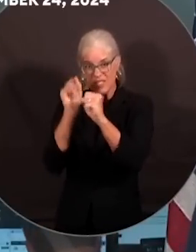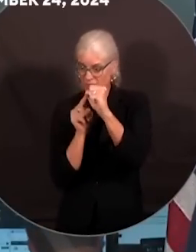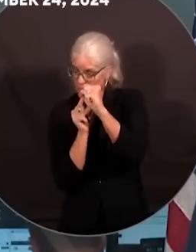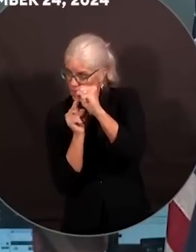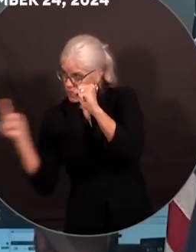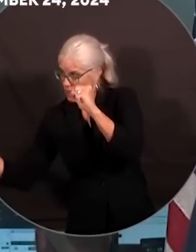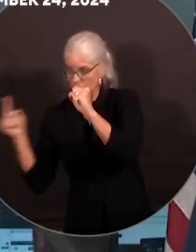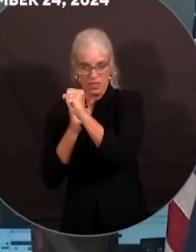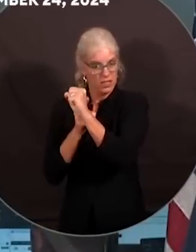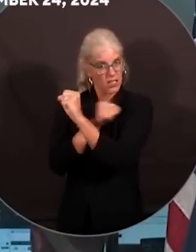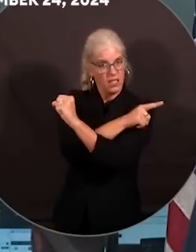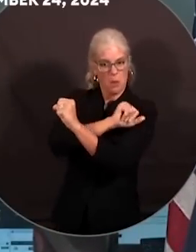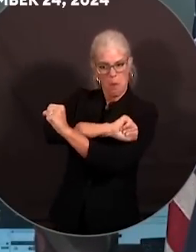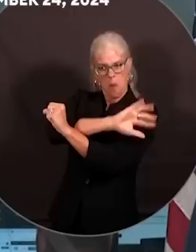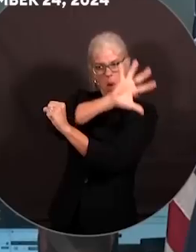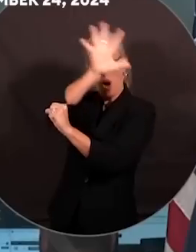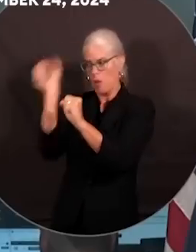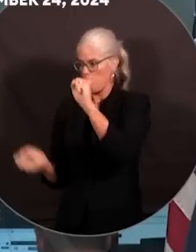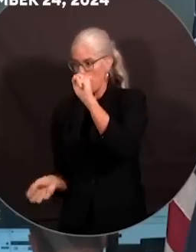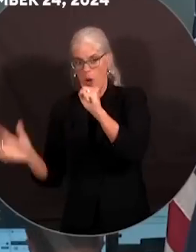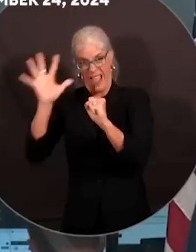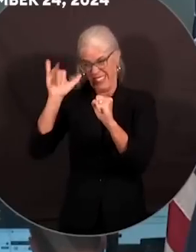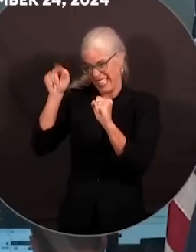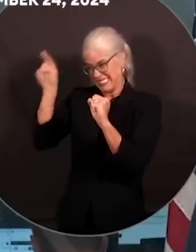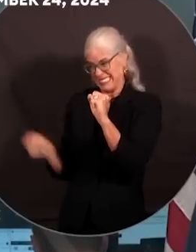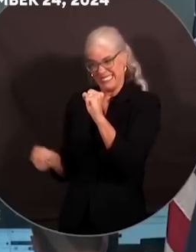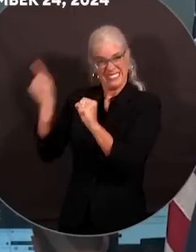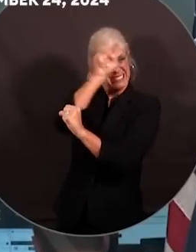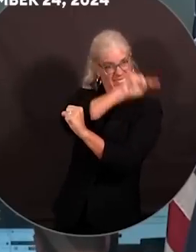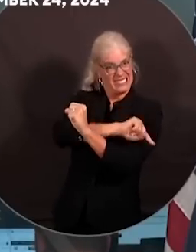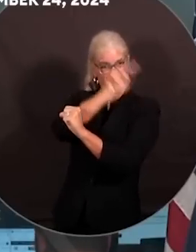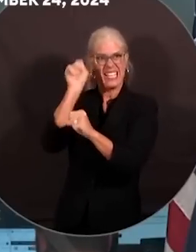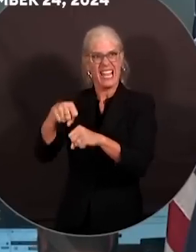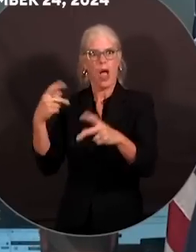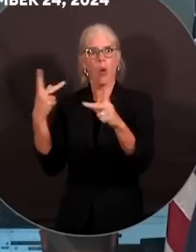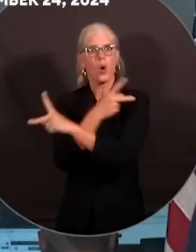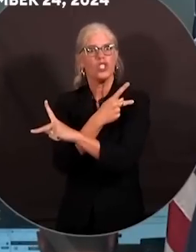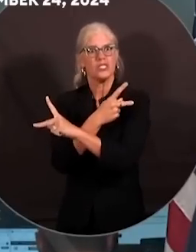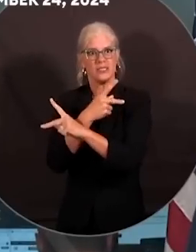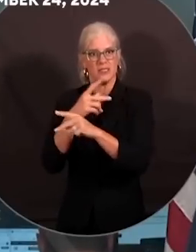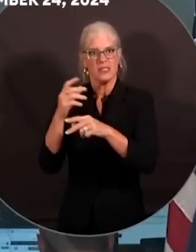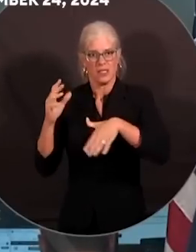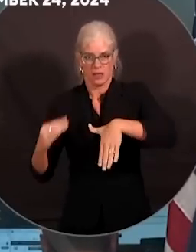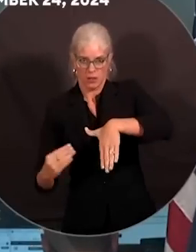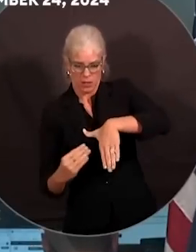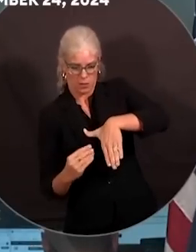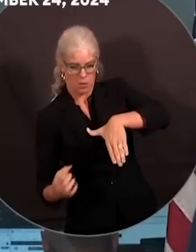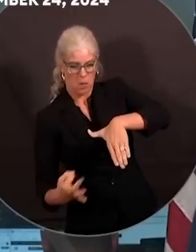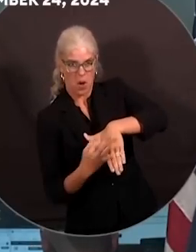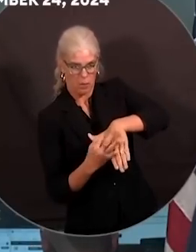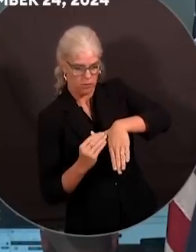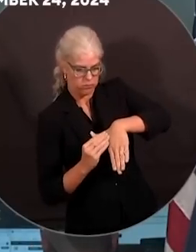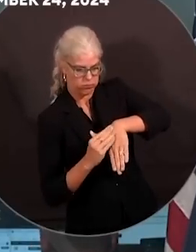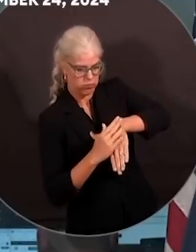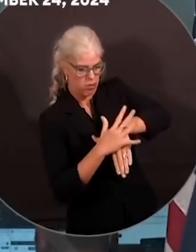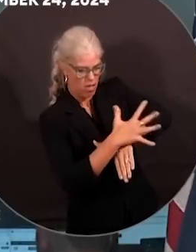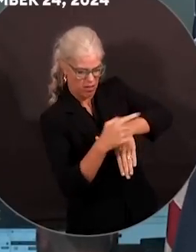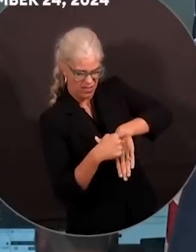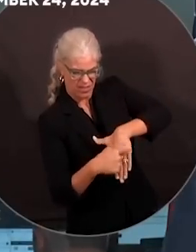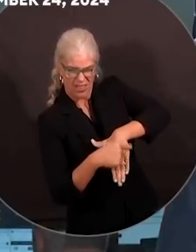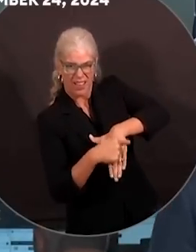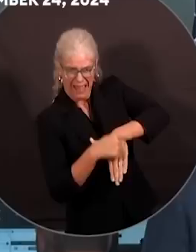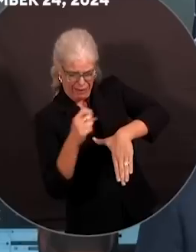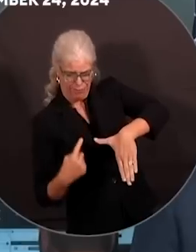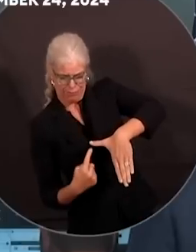peninsula from the Space Coast all the way through the First Coast, and then on the west coast of Florida, the entire coastal portion of the west coast of